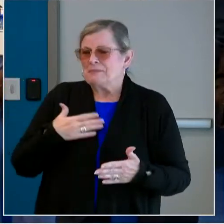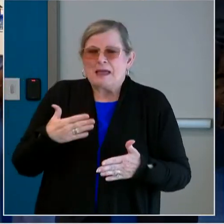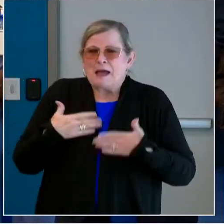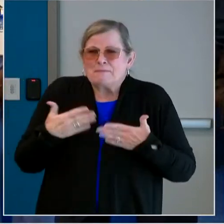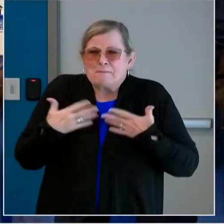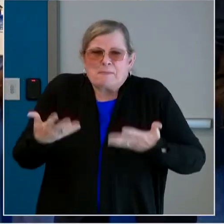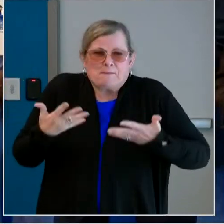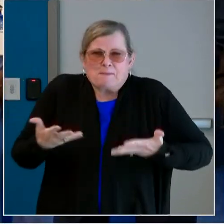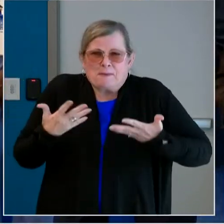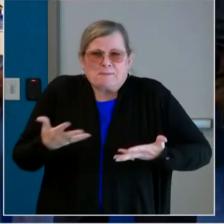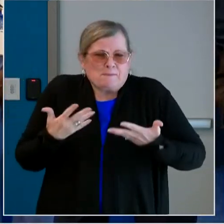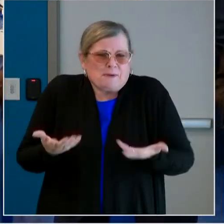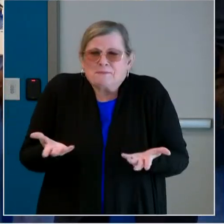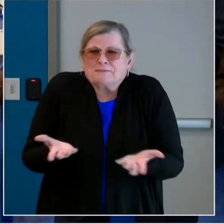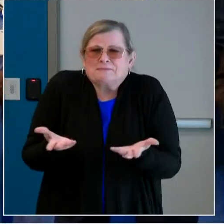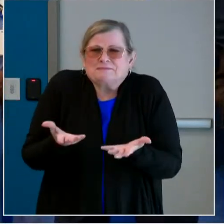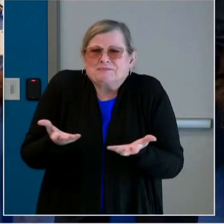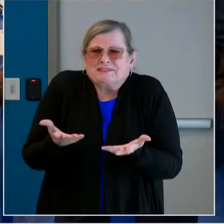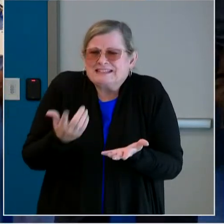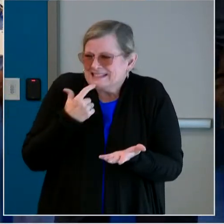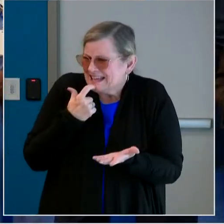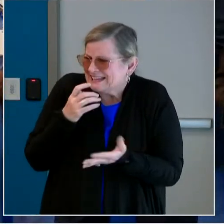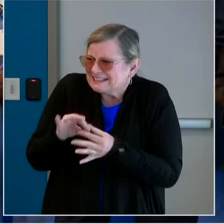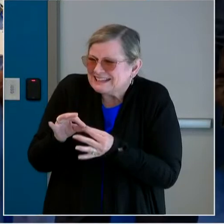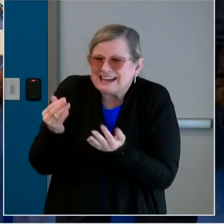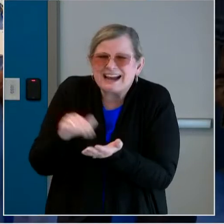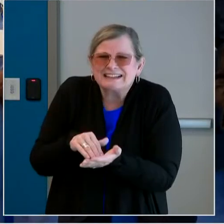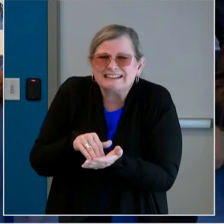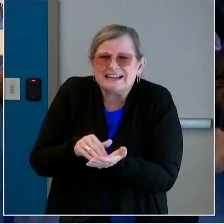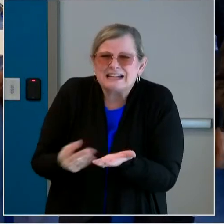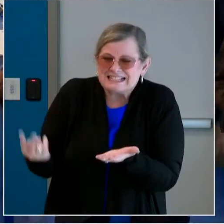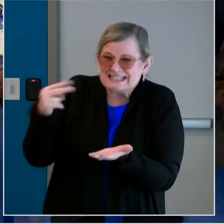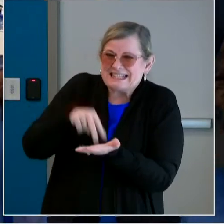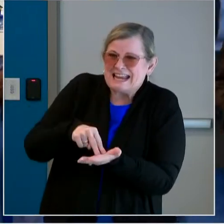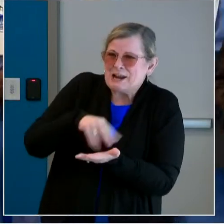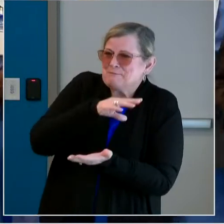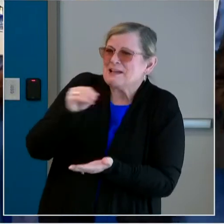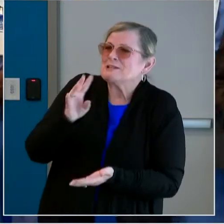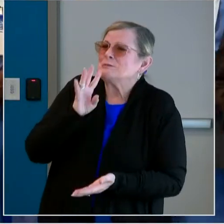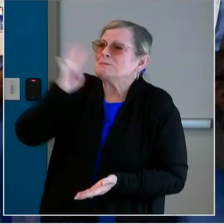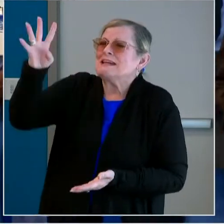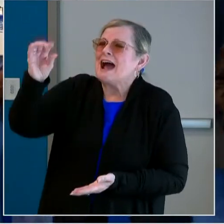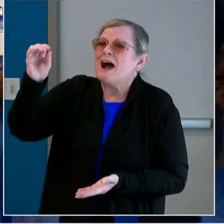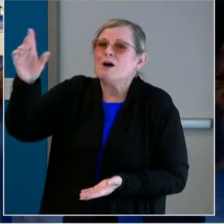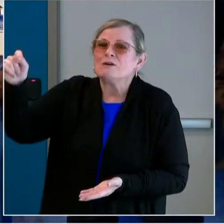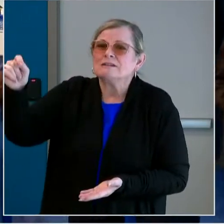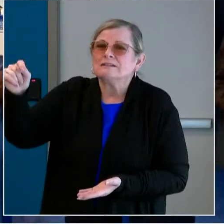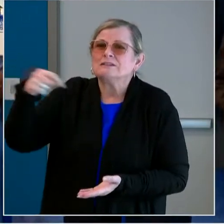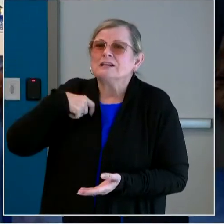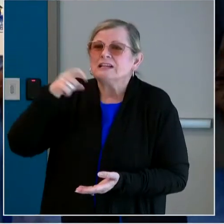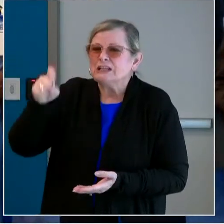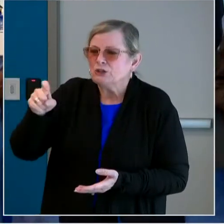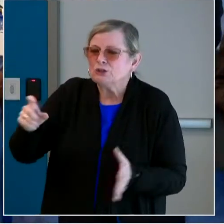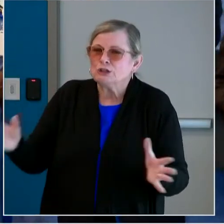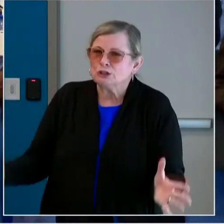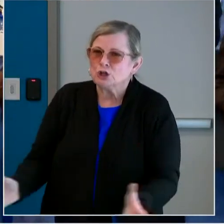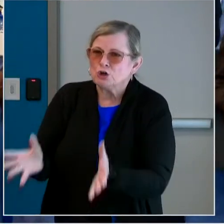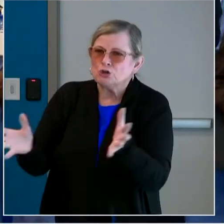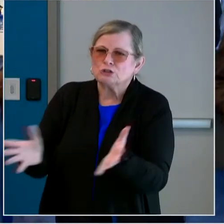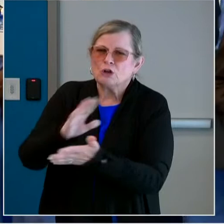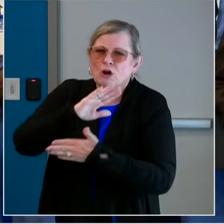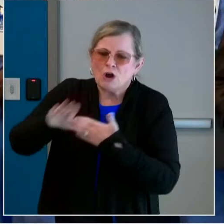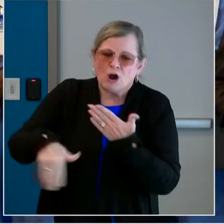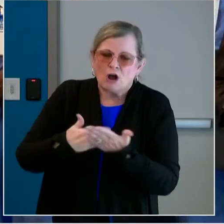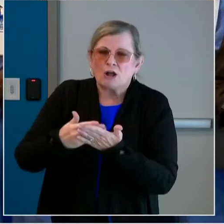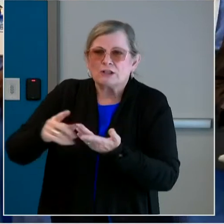Stand up, speak out. And we need to encourage all of our friends,